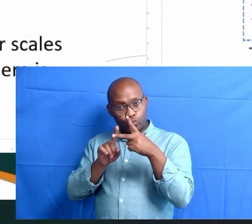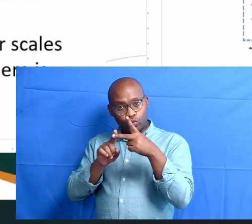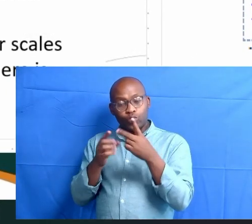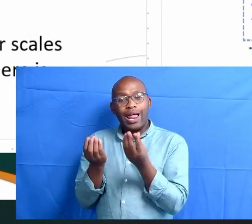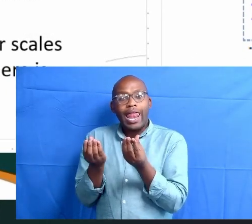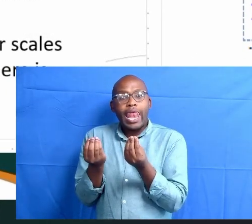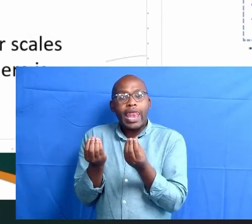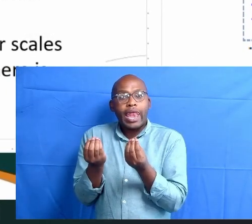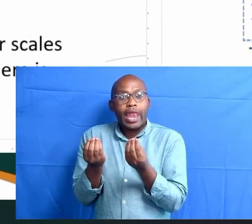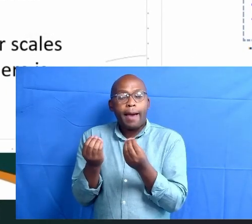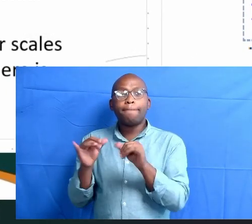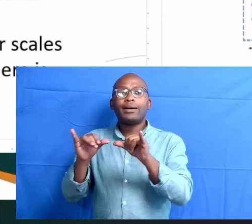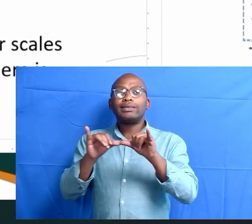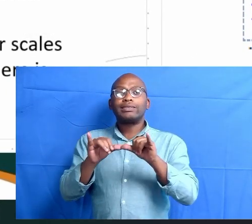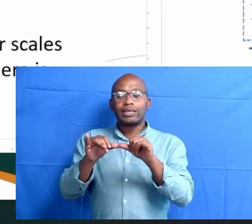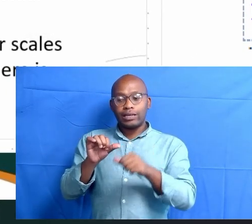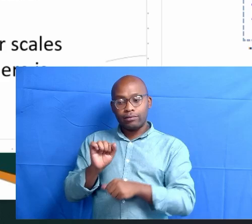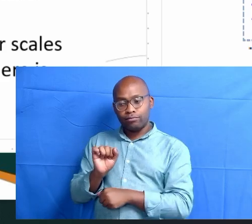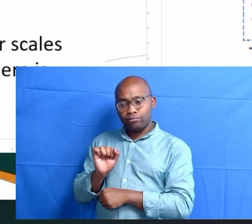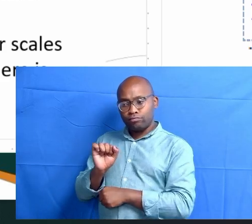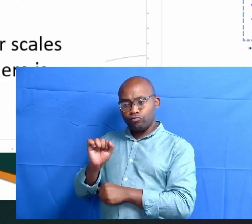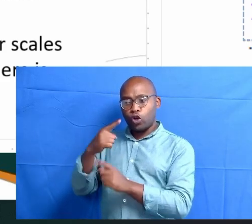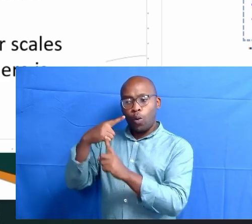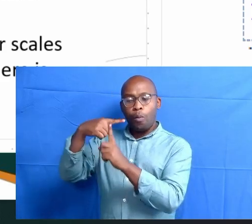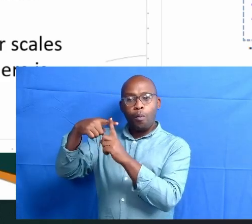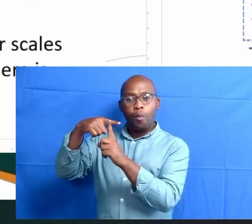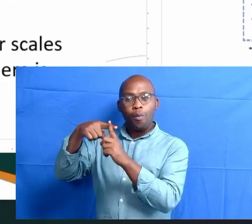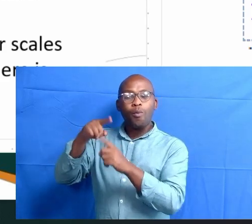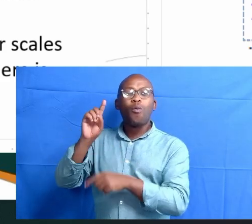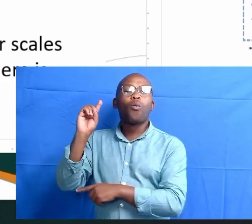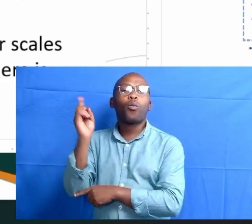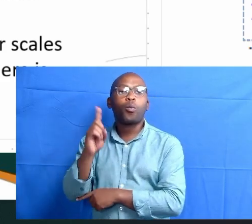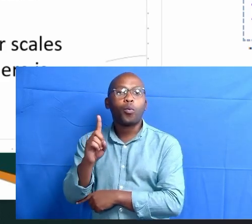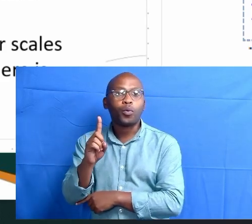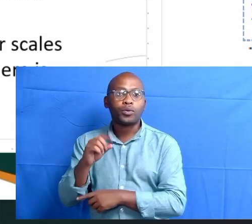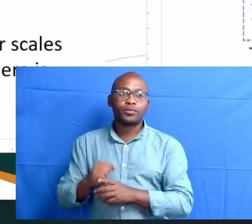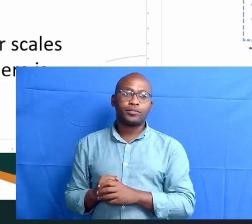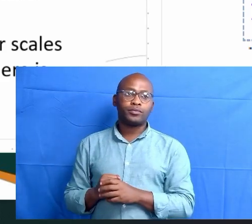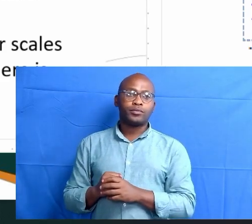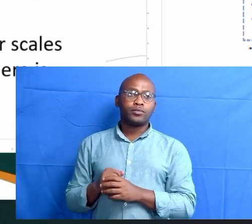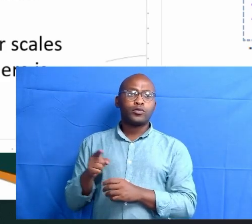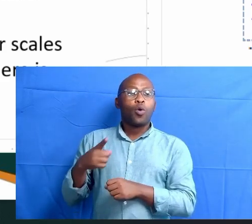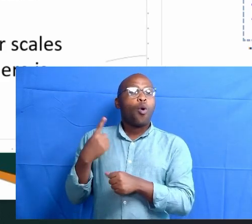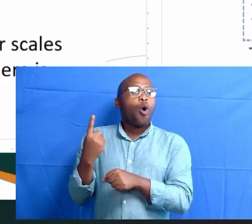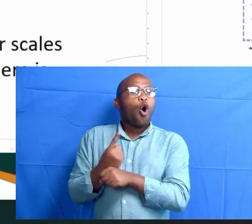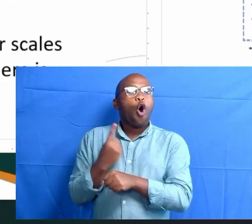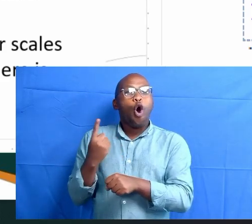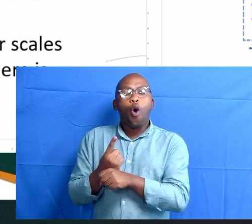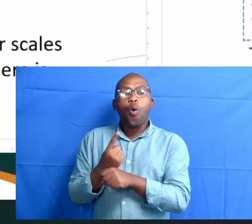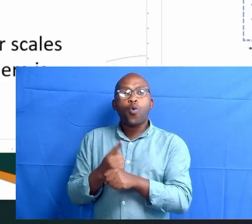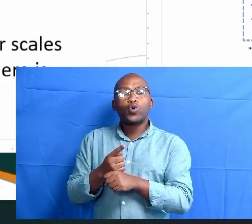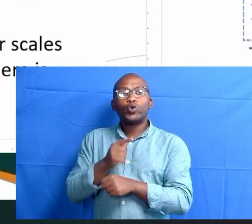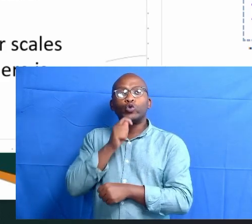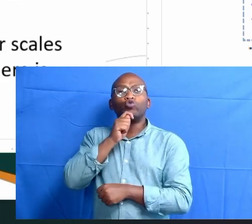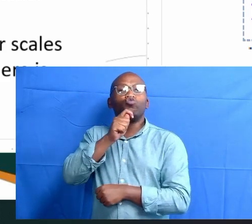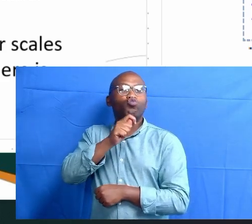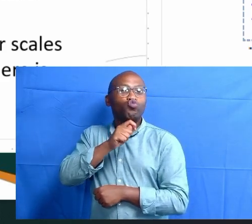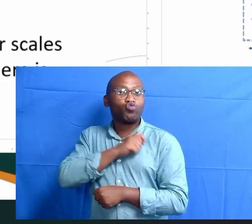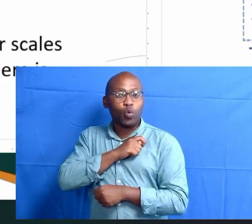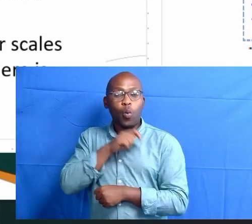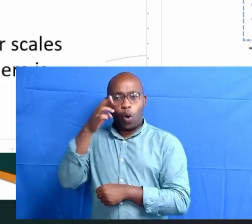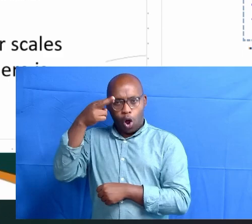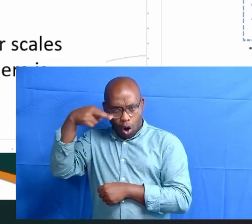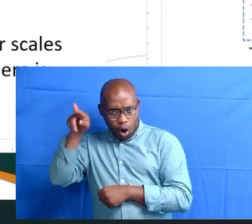scale. The number scale, the advantage of a number scale is that a more accurate than bar scales, which means it's